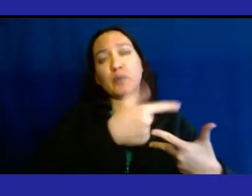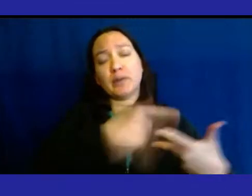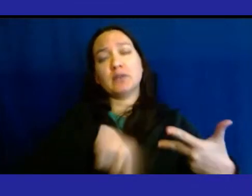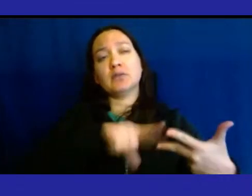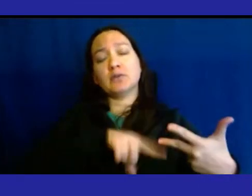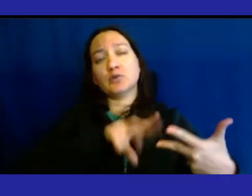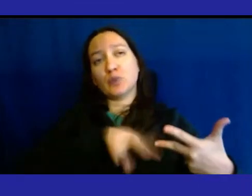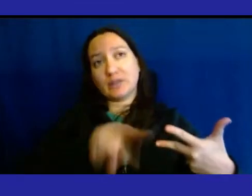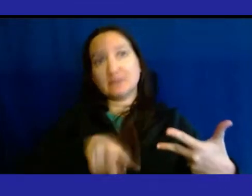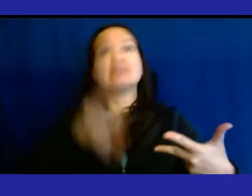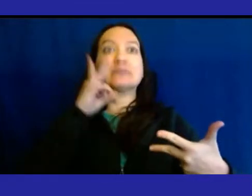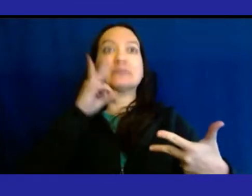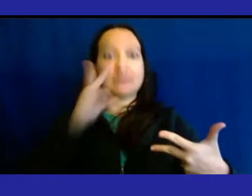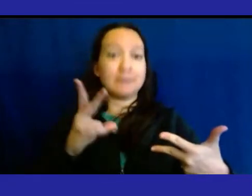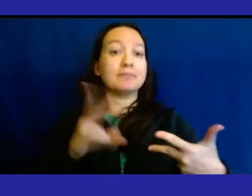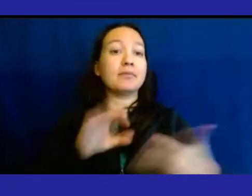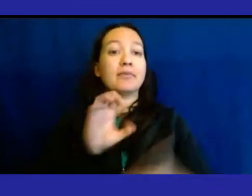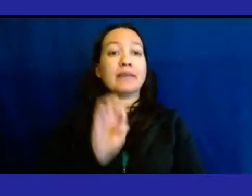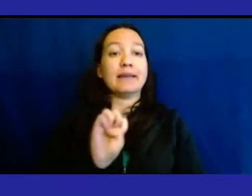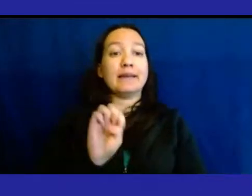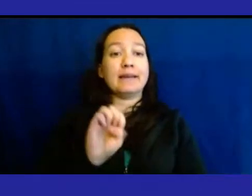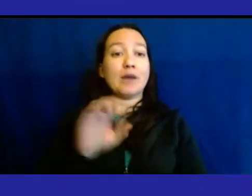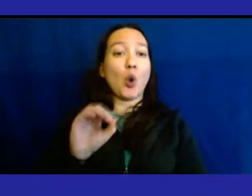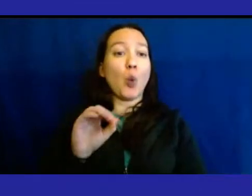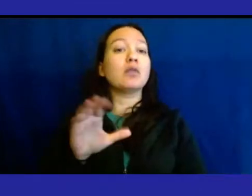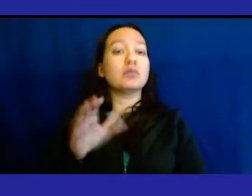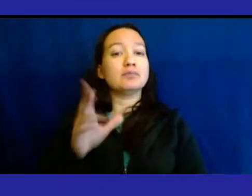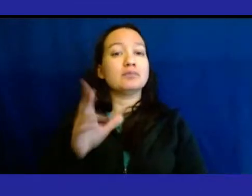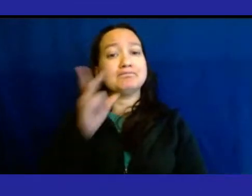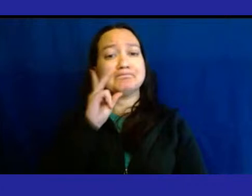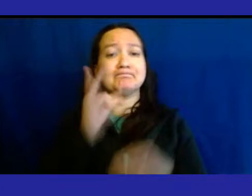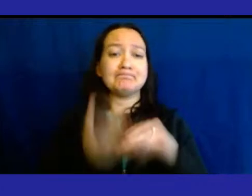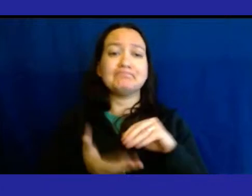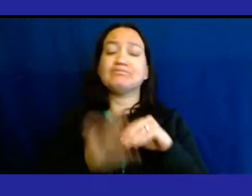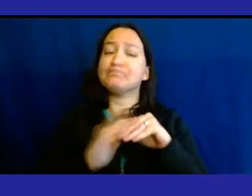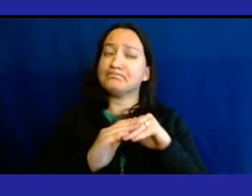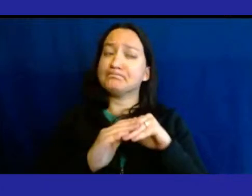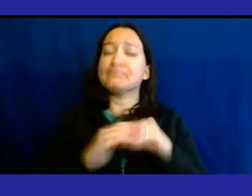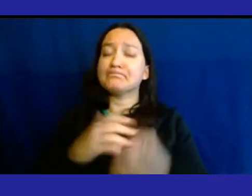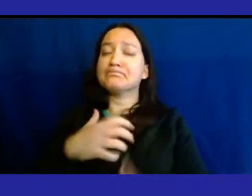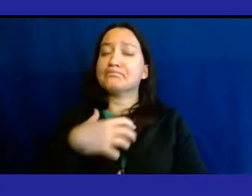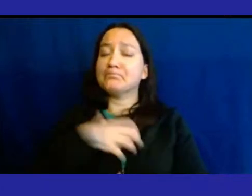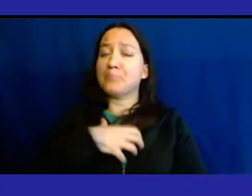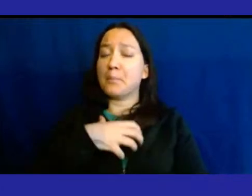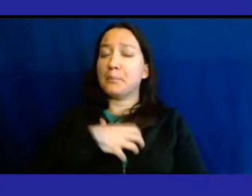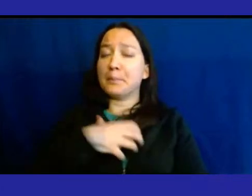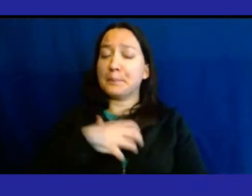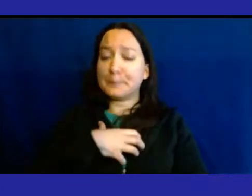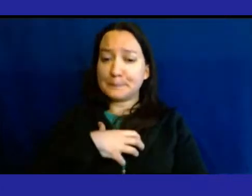have seen, the Office of EEO has seen an increase in the number of internal complaints,